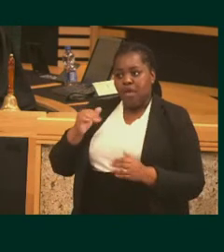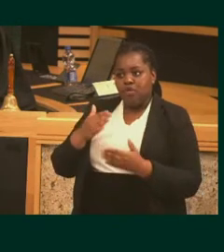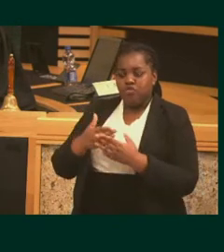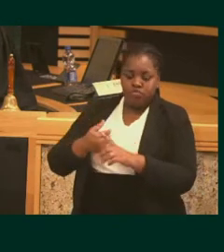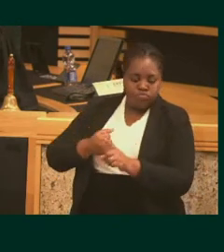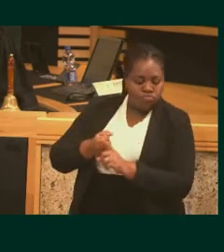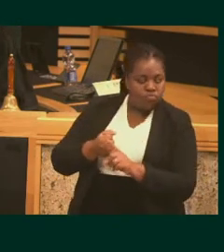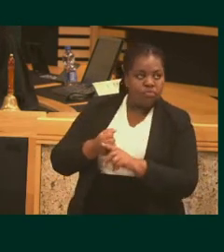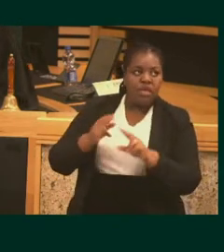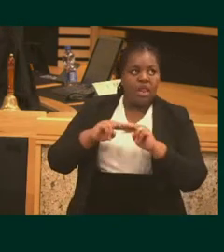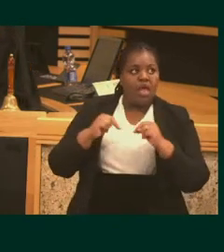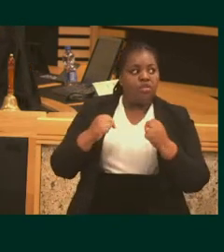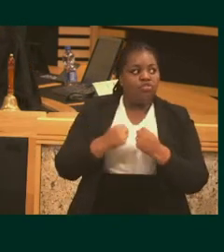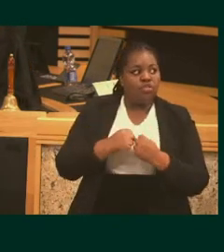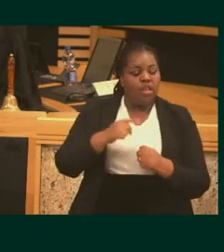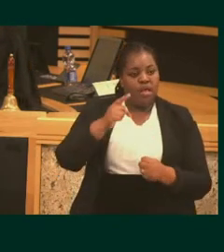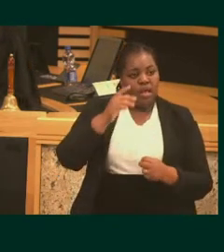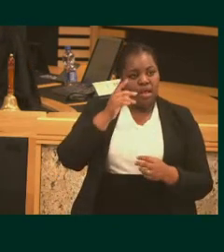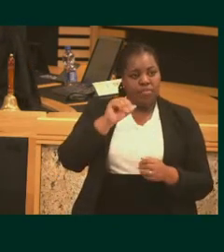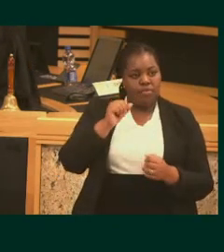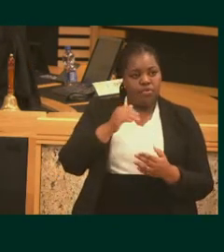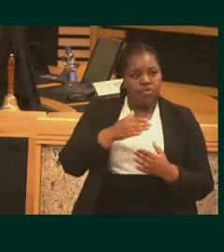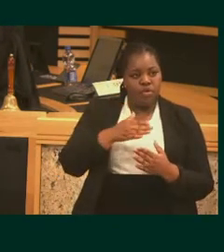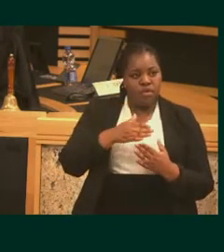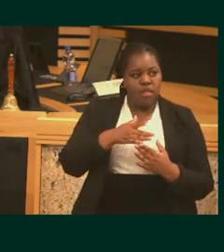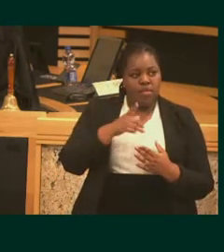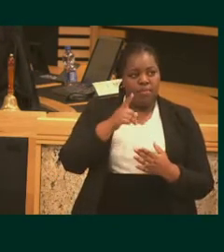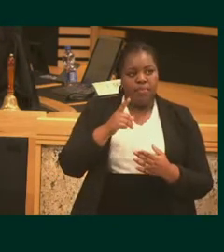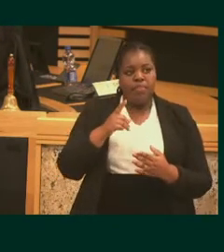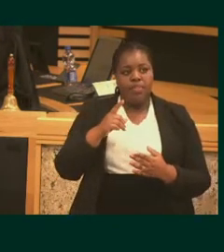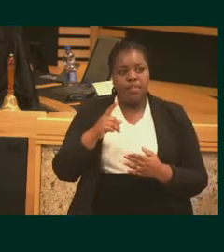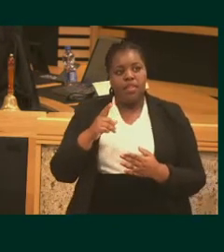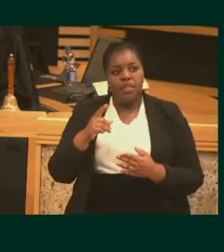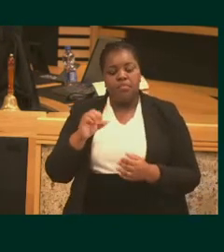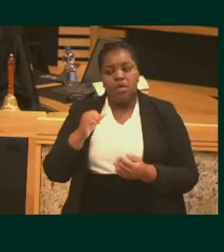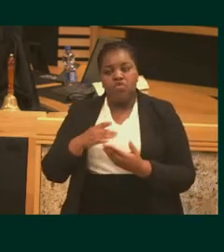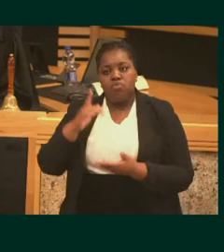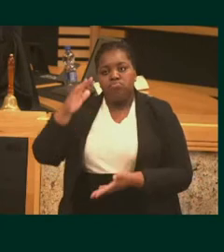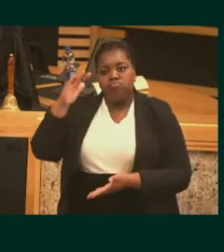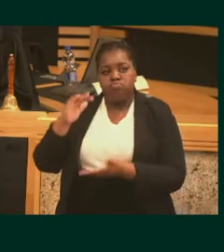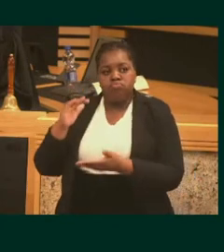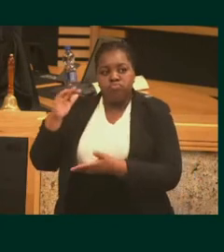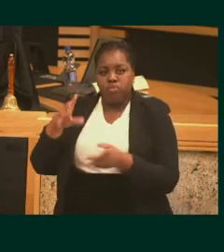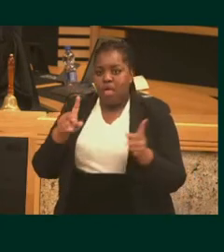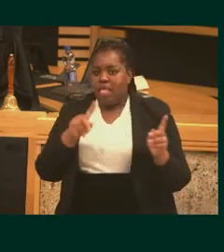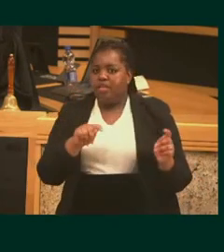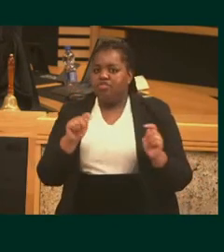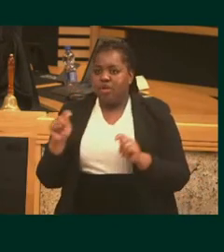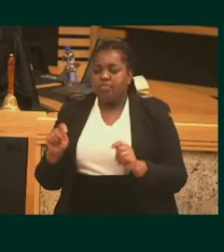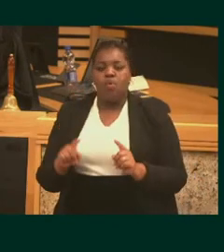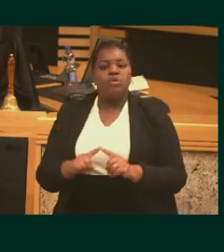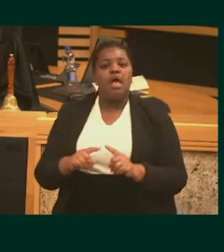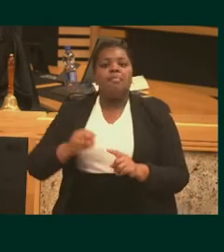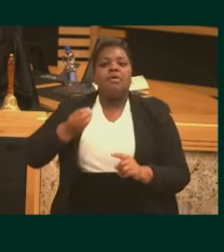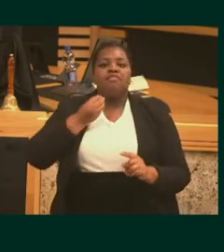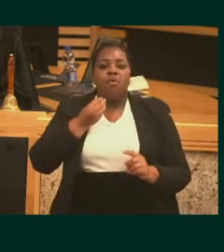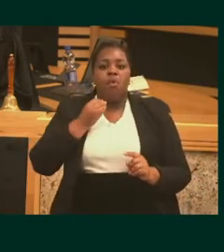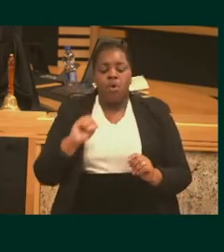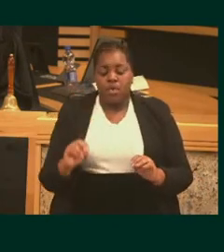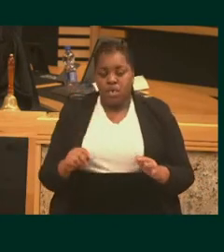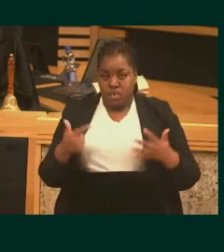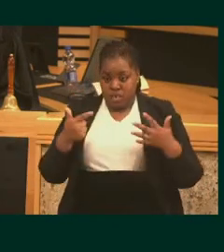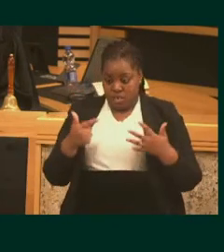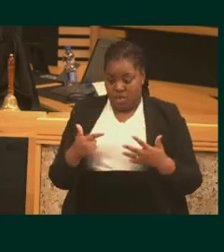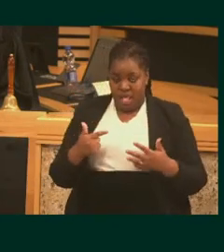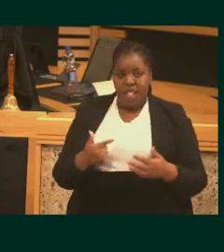national government to cut taxes and levies on fuel to reduce the cost of transporting food seven that the